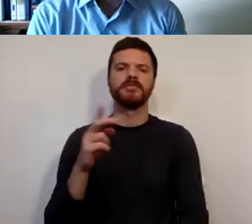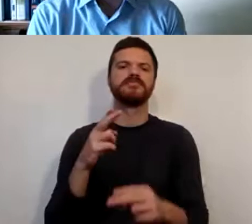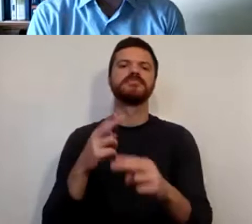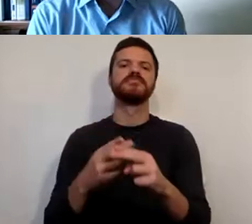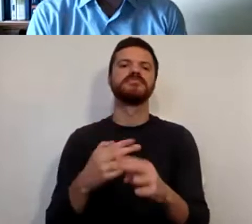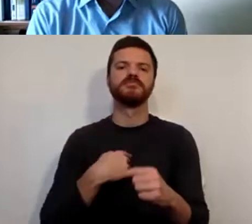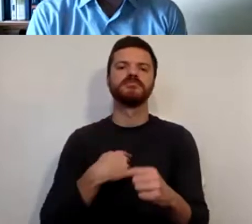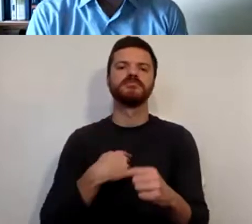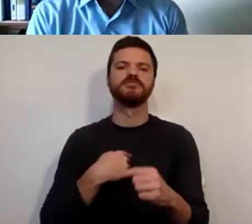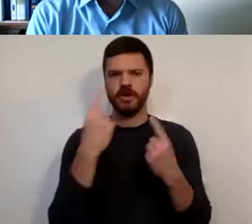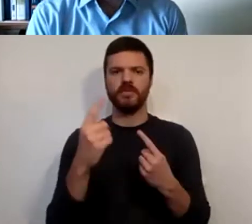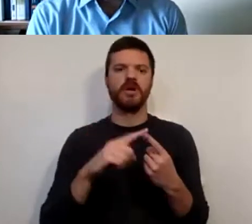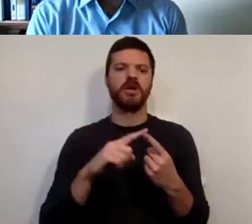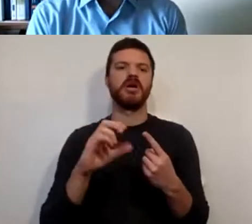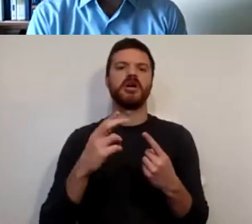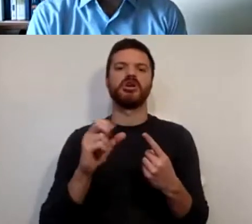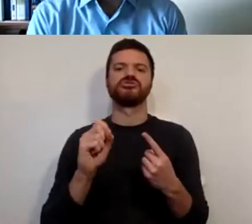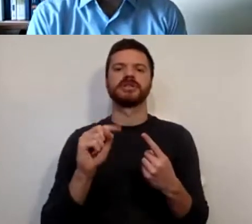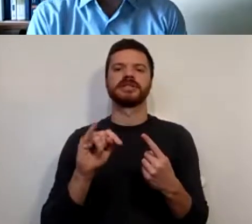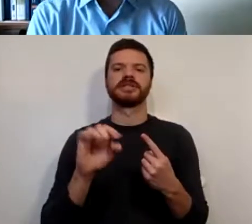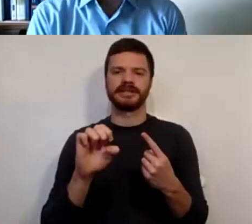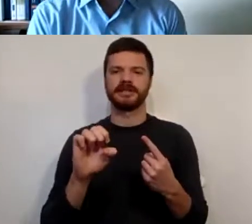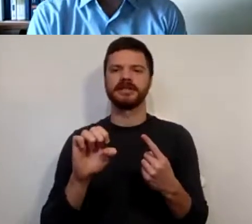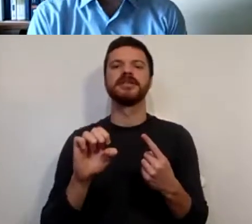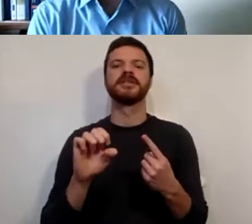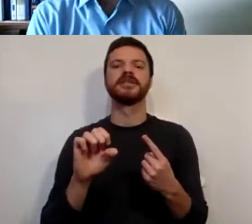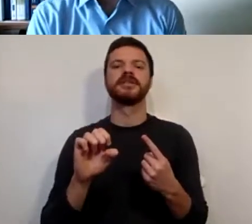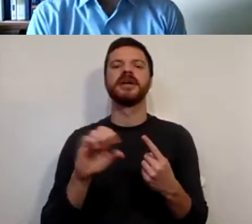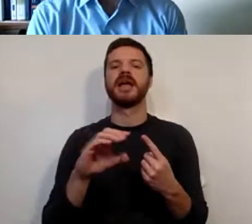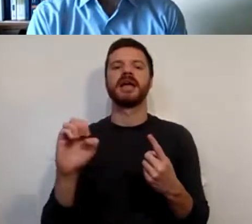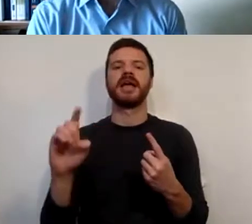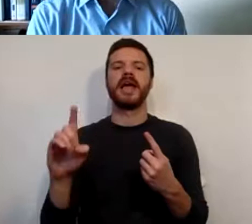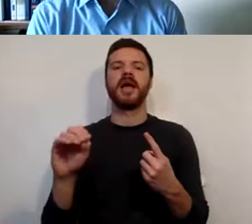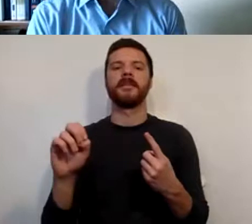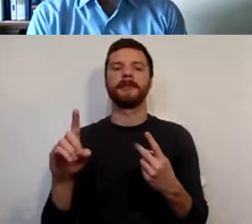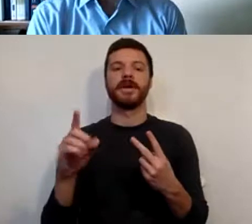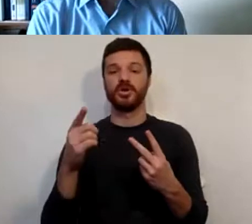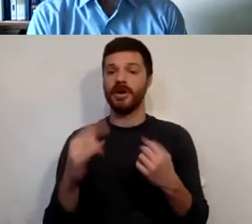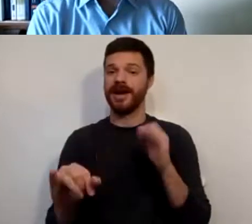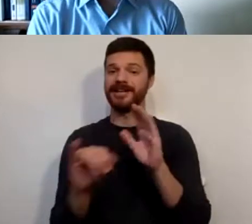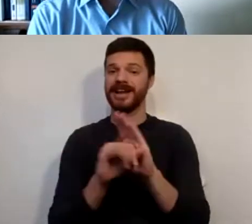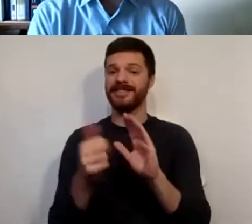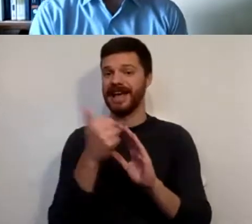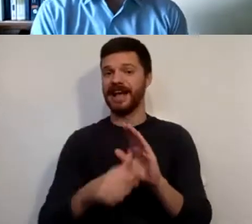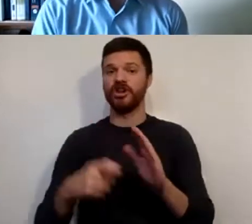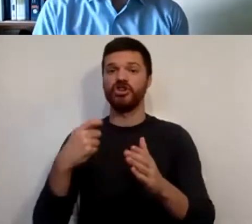there's one for Christie and Edmond, wondering if you were able yet to identify any specific cost savings in your work or if you plan to do so.